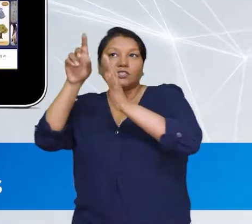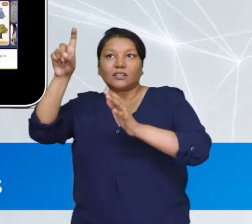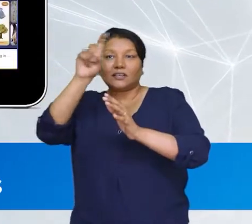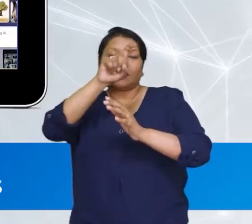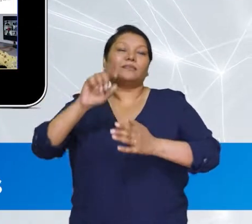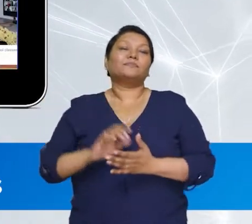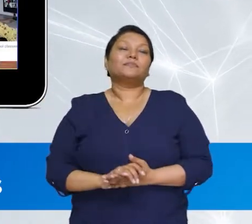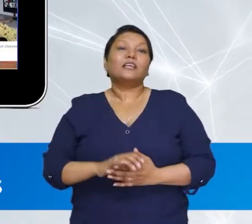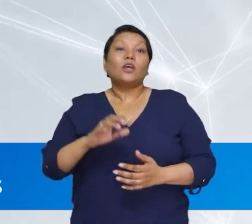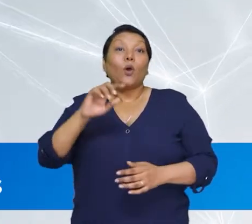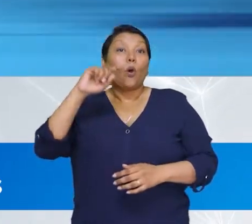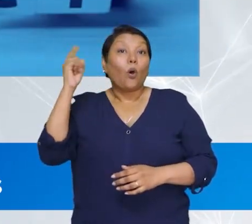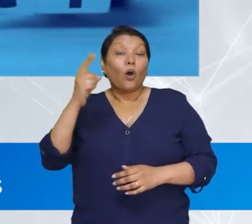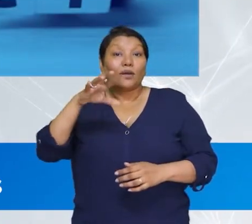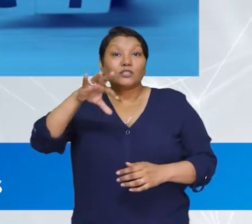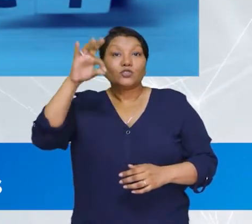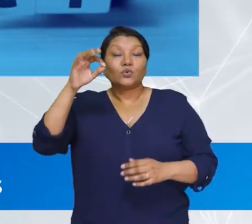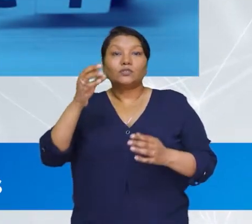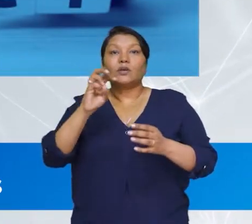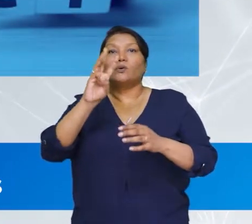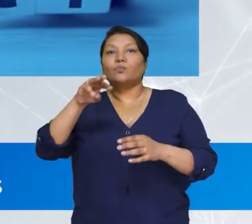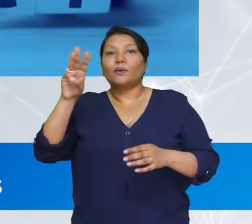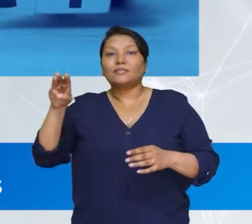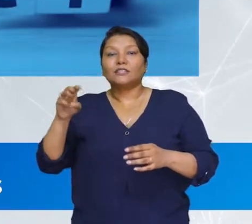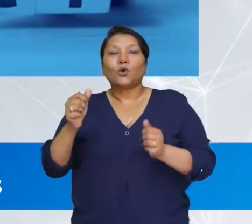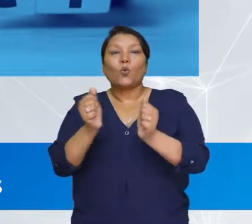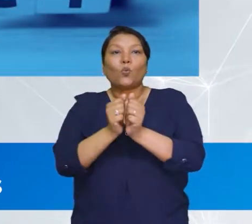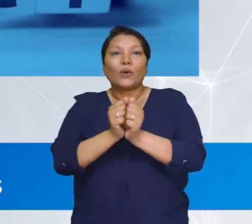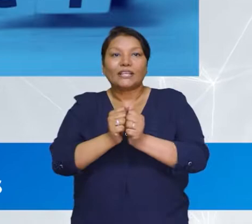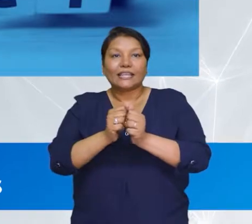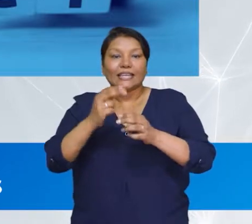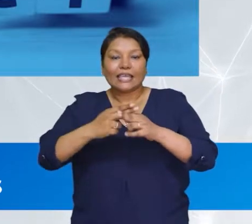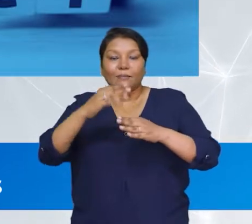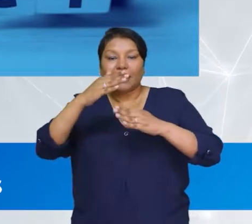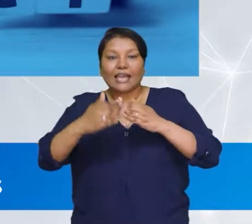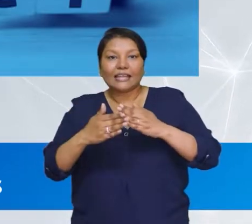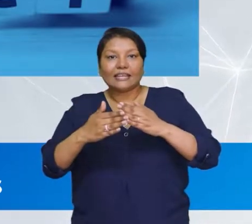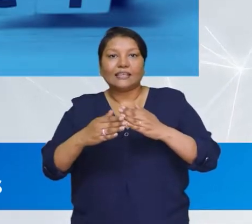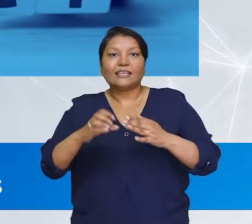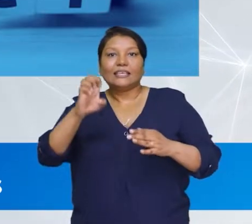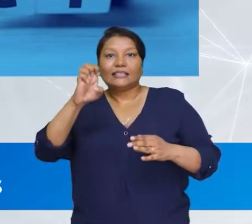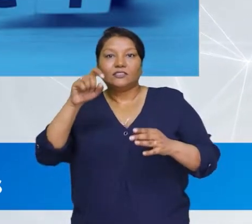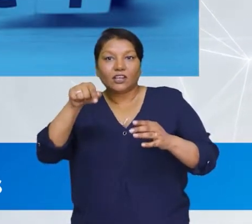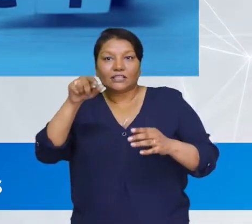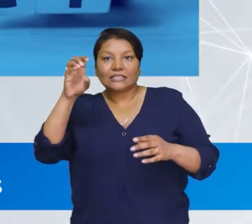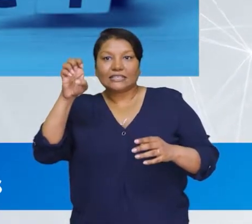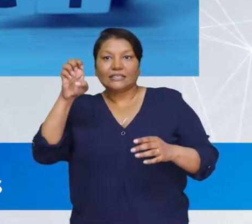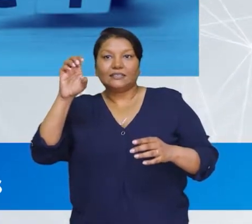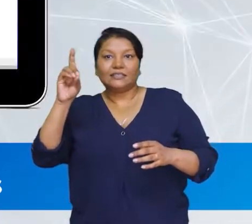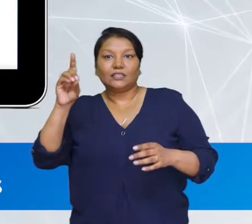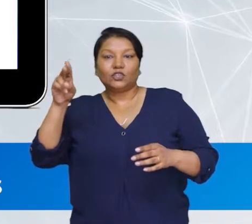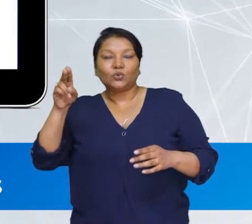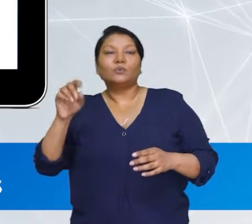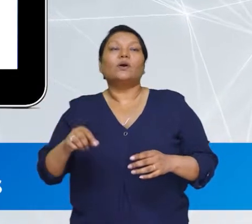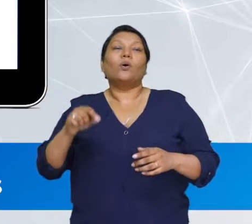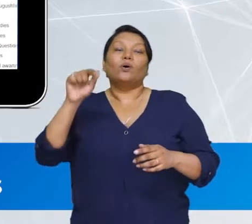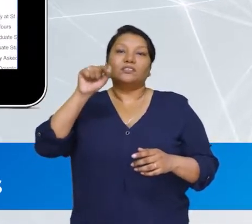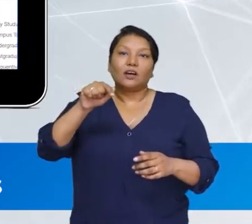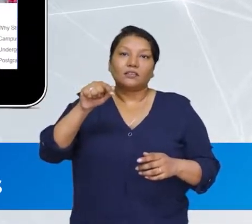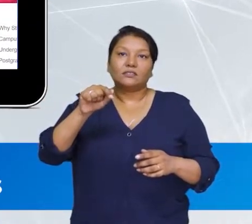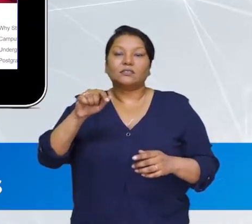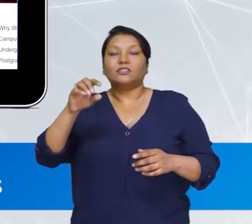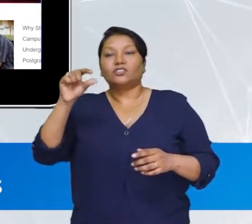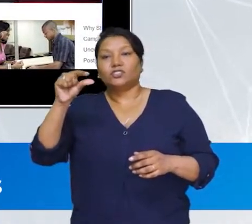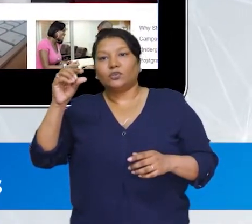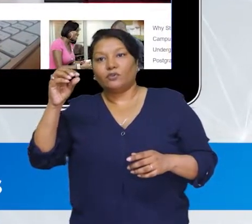below the search box. Always select credible sources of information. Choose websites with domain